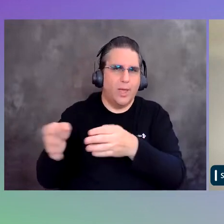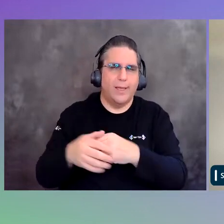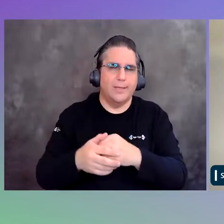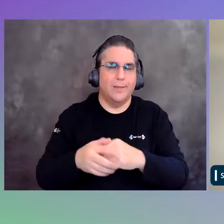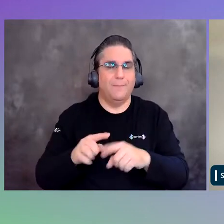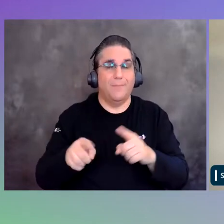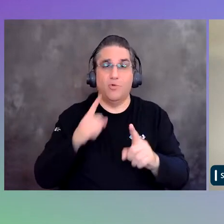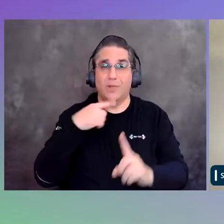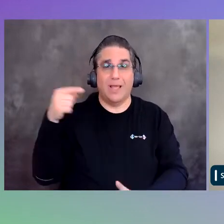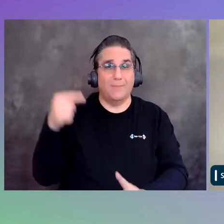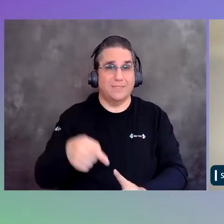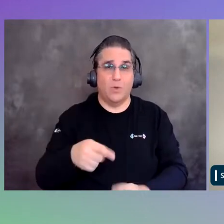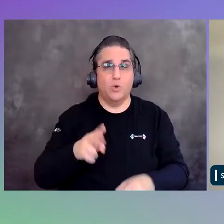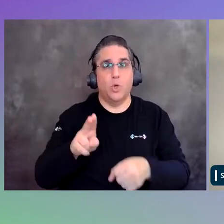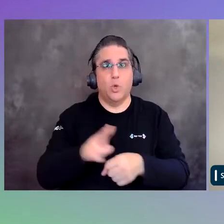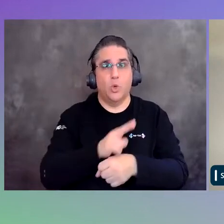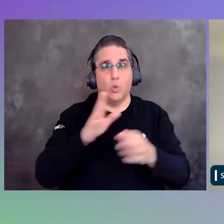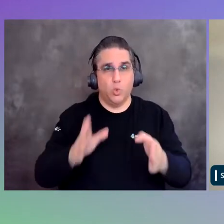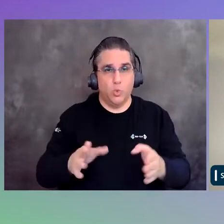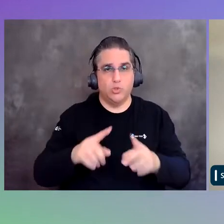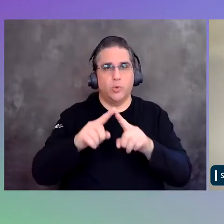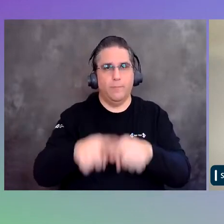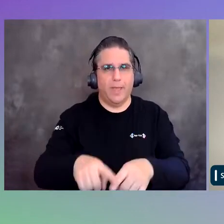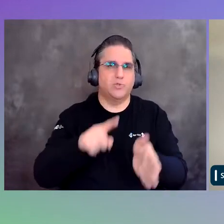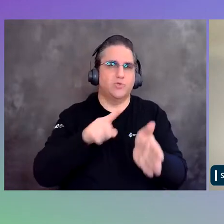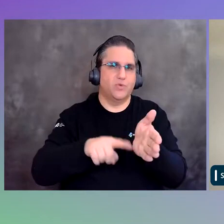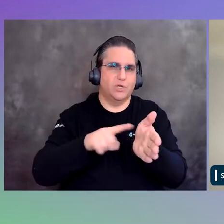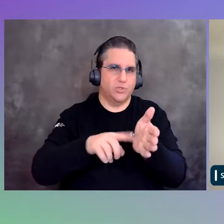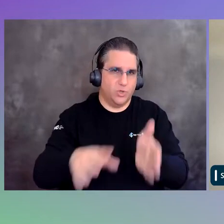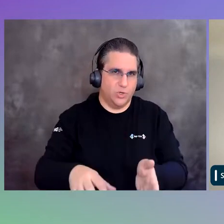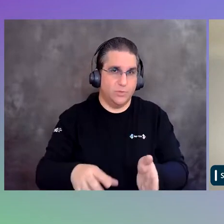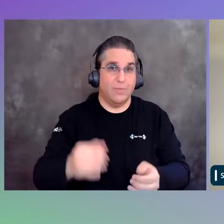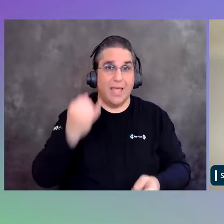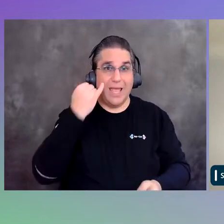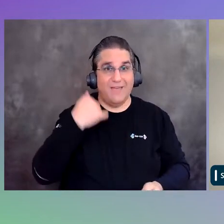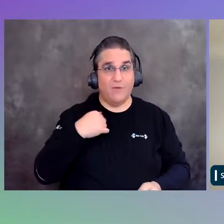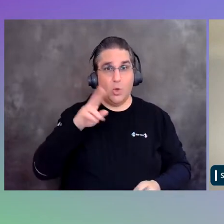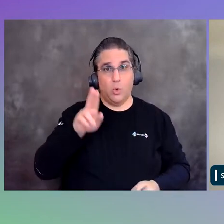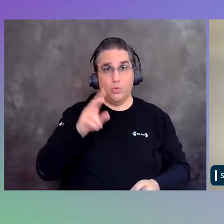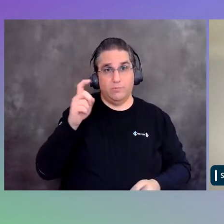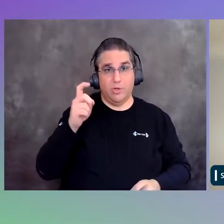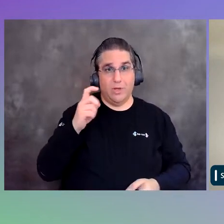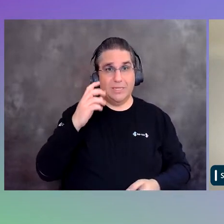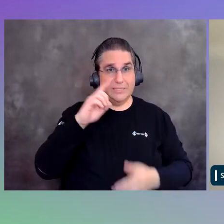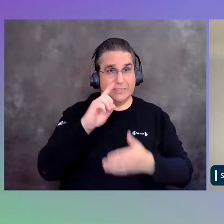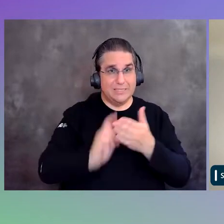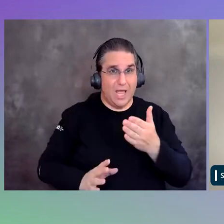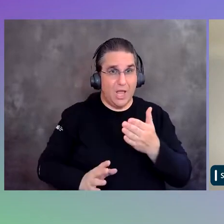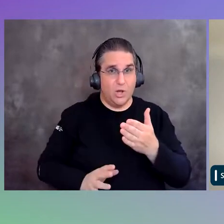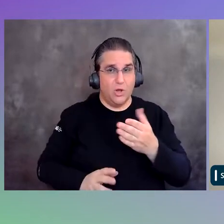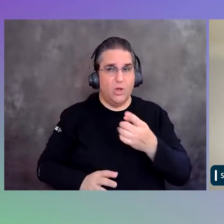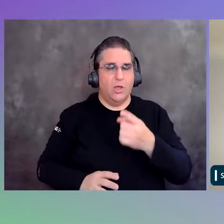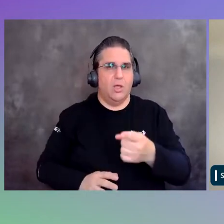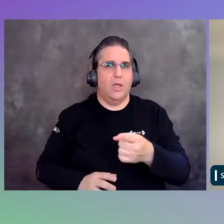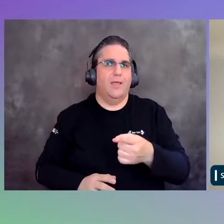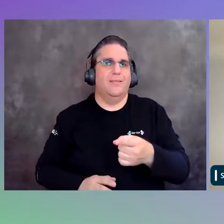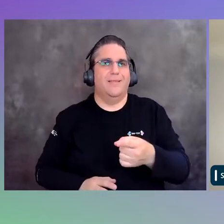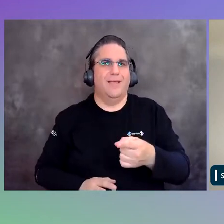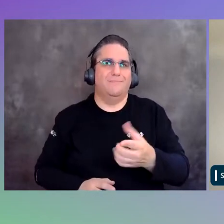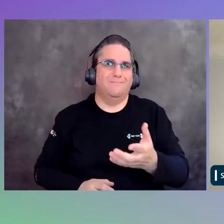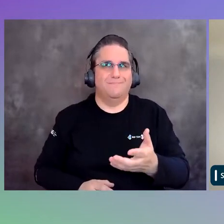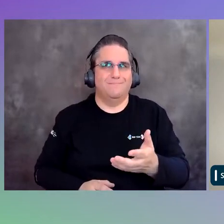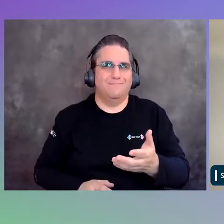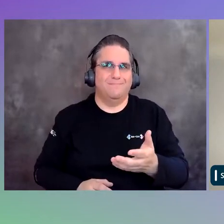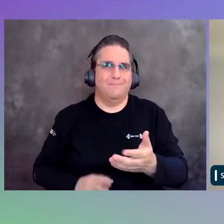to user-based research for me. Like if you're user experience designing, you're not doing user research, you're probably not working in it. But then there's